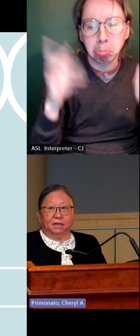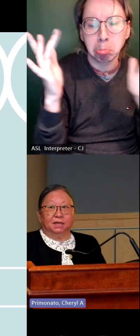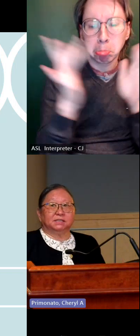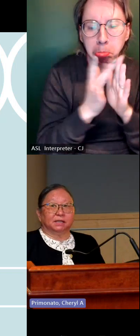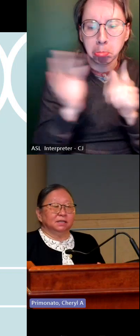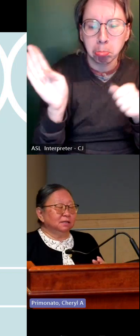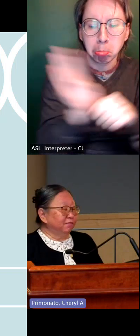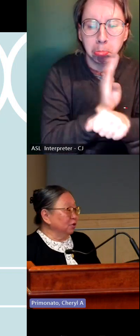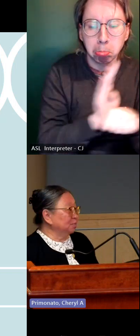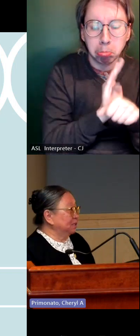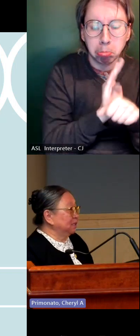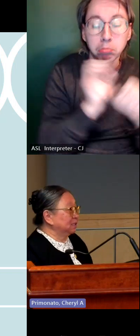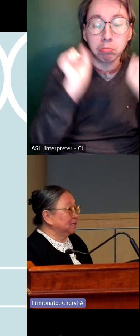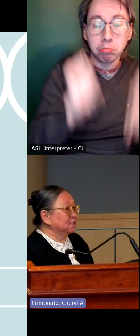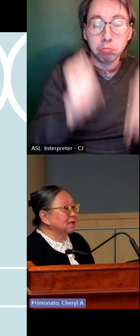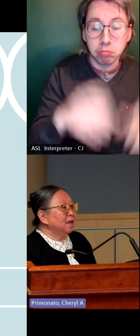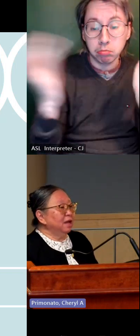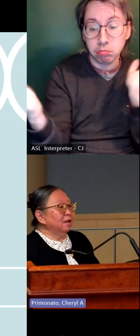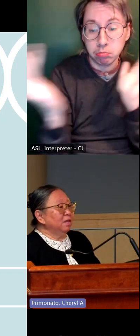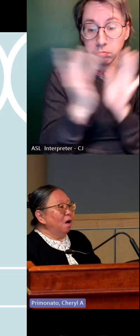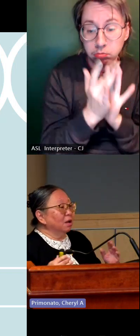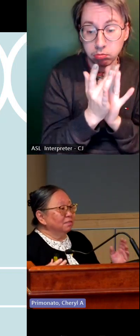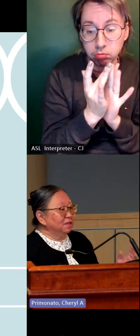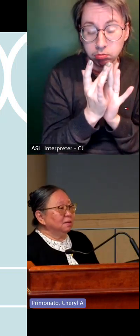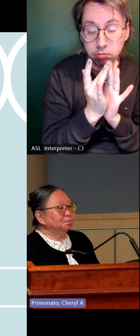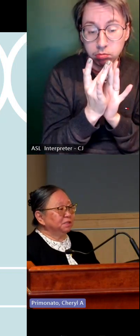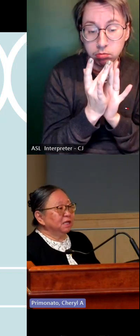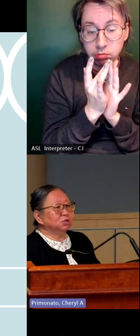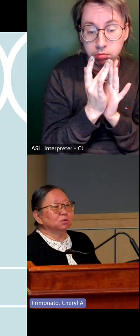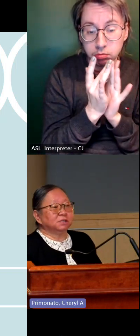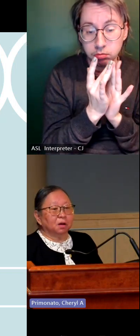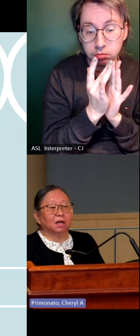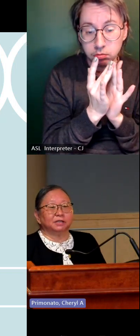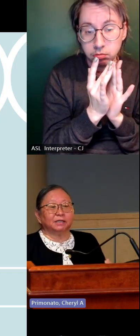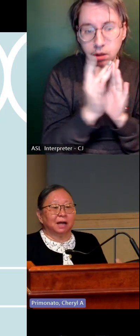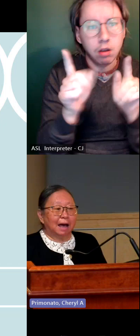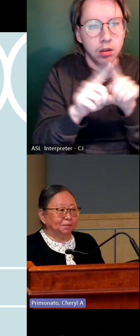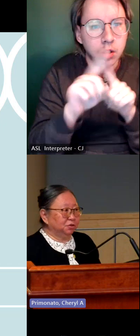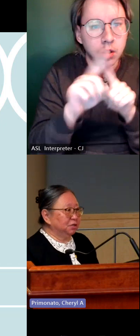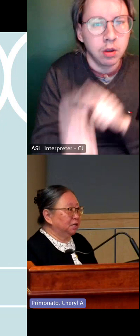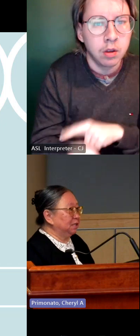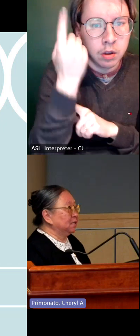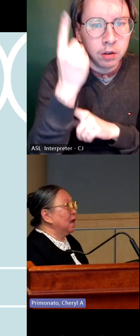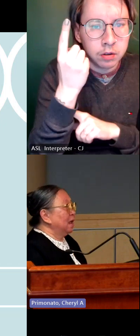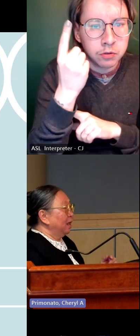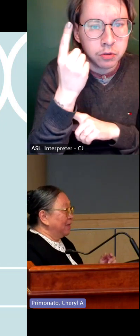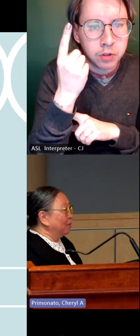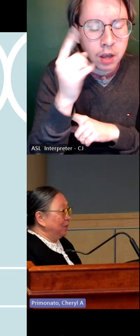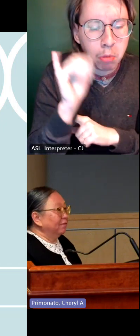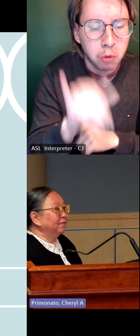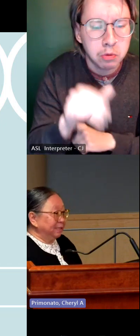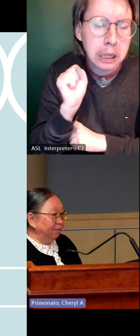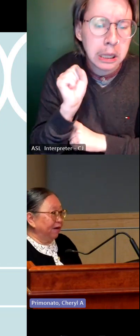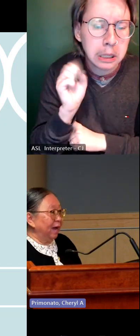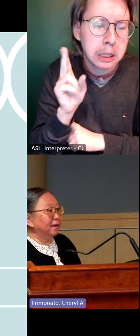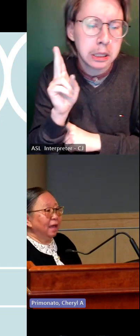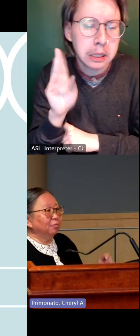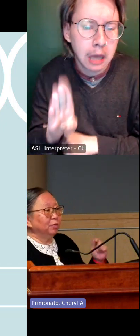certified DBEs and diverse businesses and all of the potential subcontracted opportunities that we